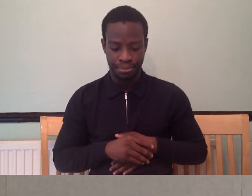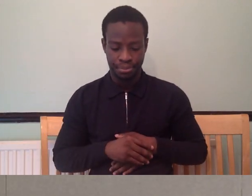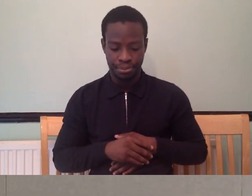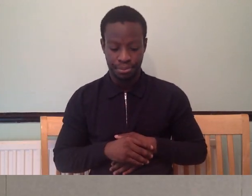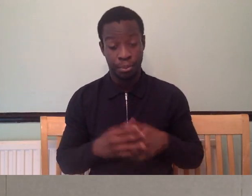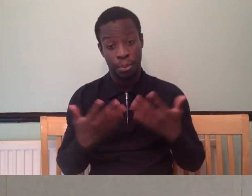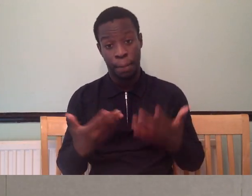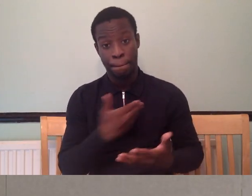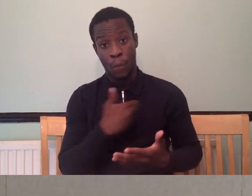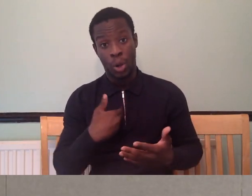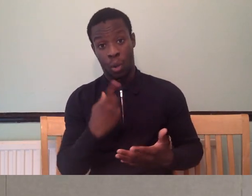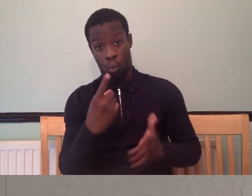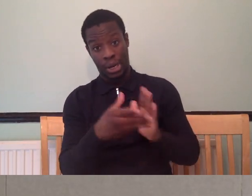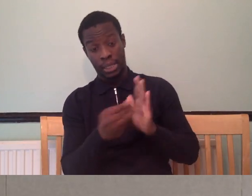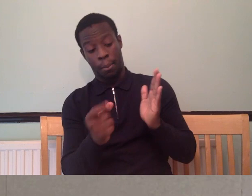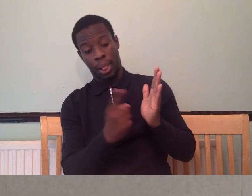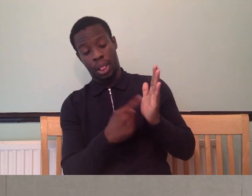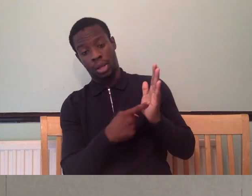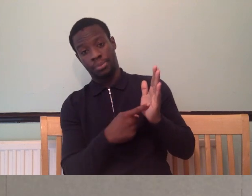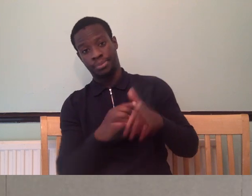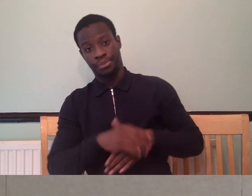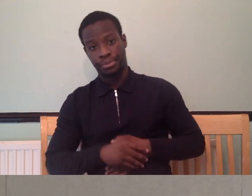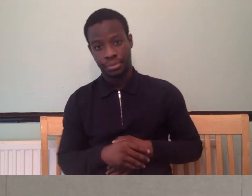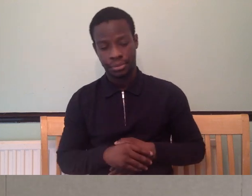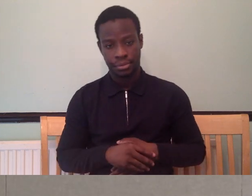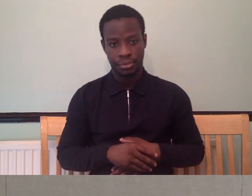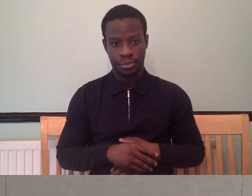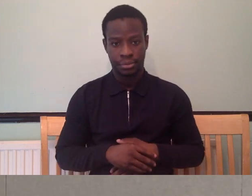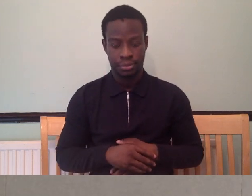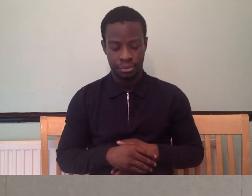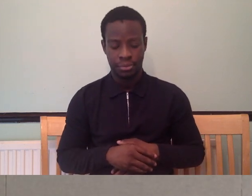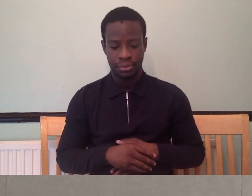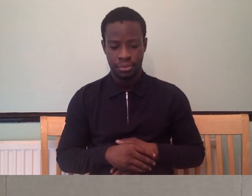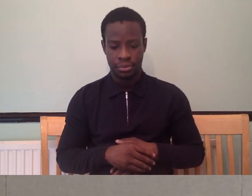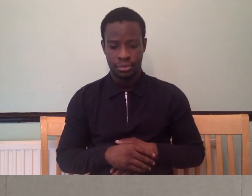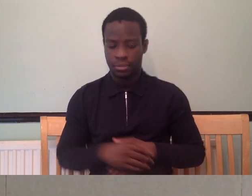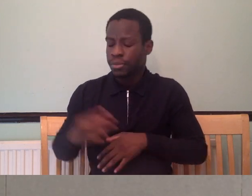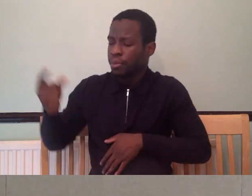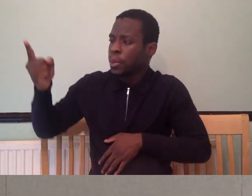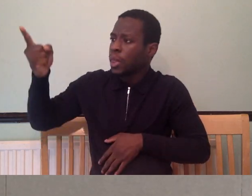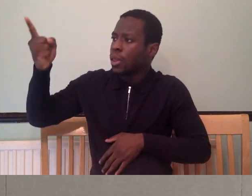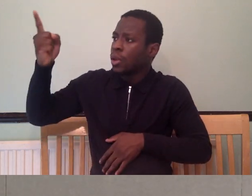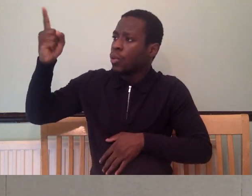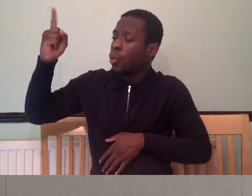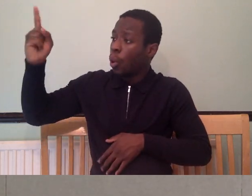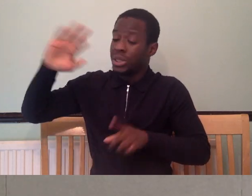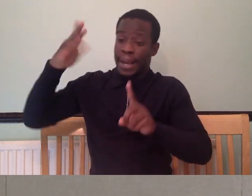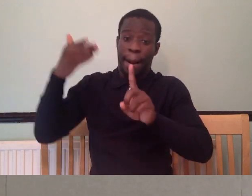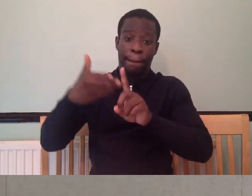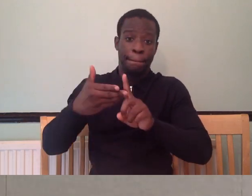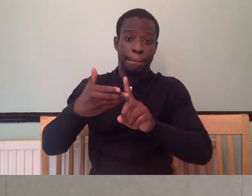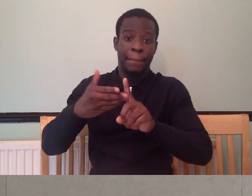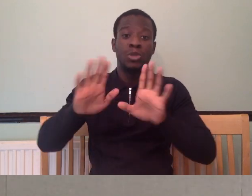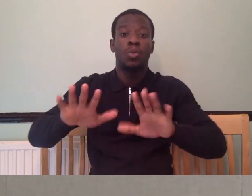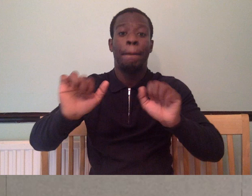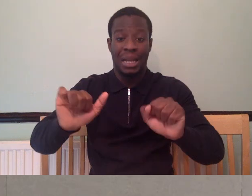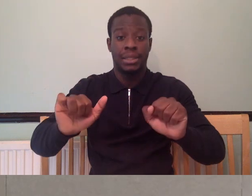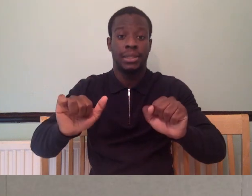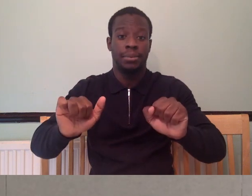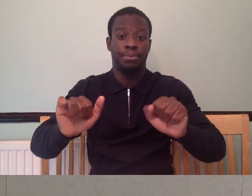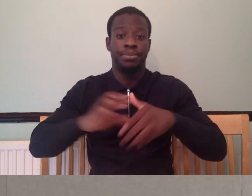is one example of one of those statements, God's intent to